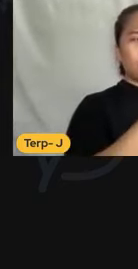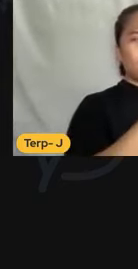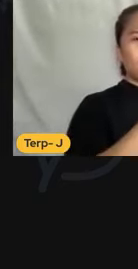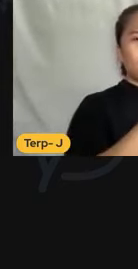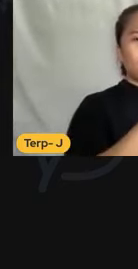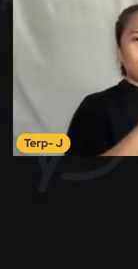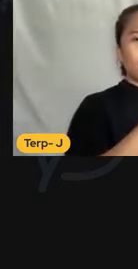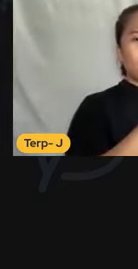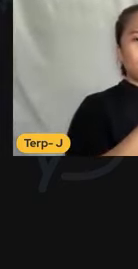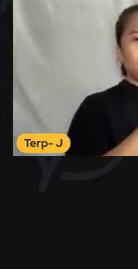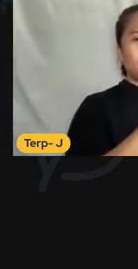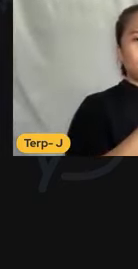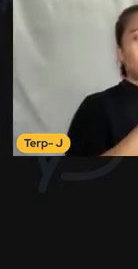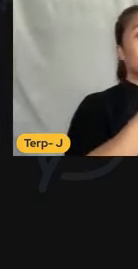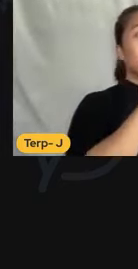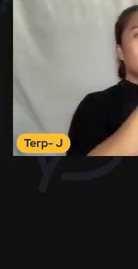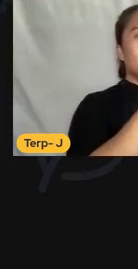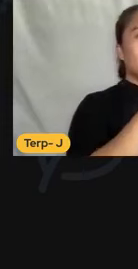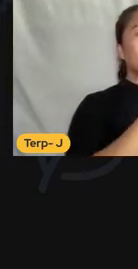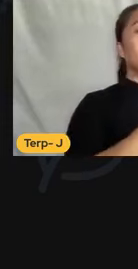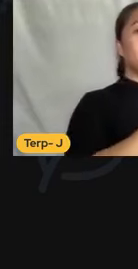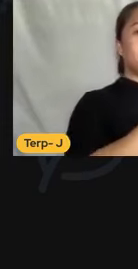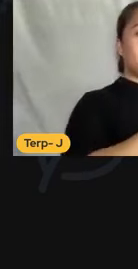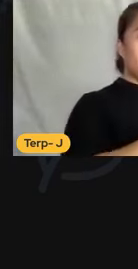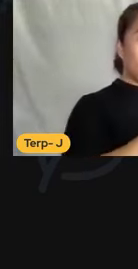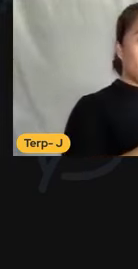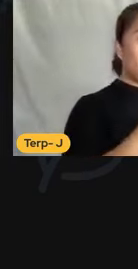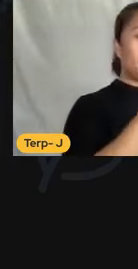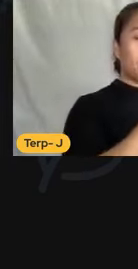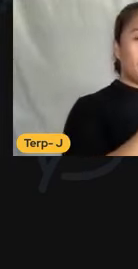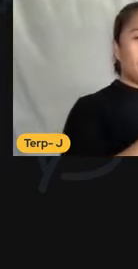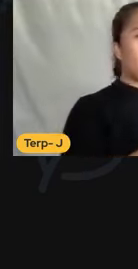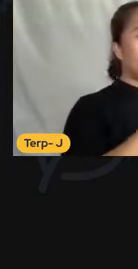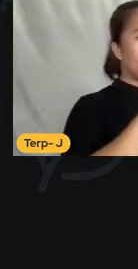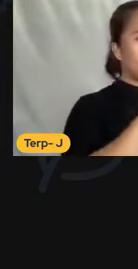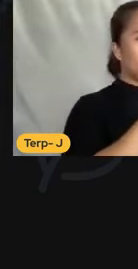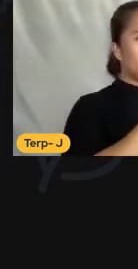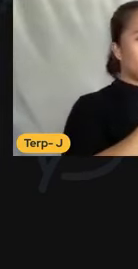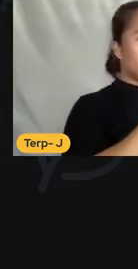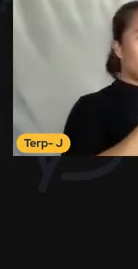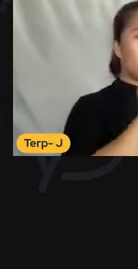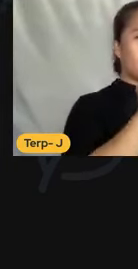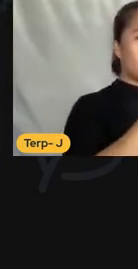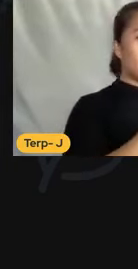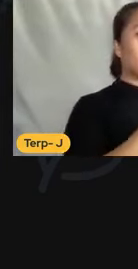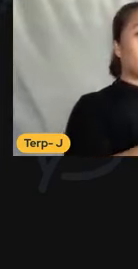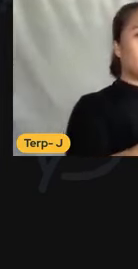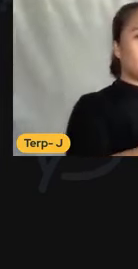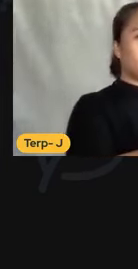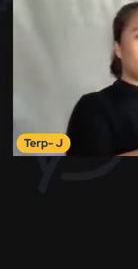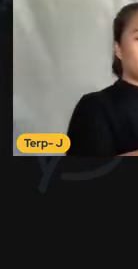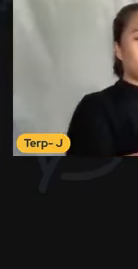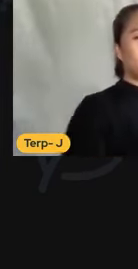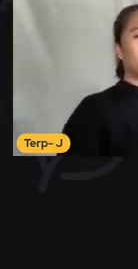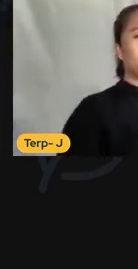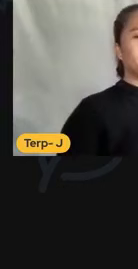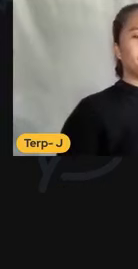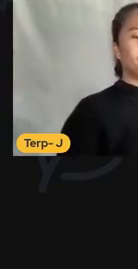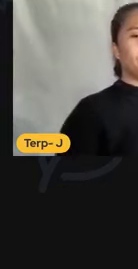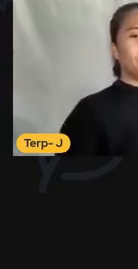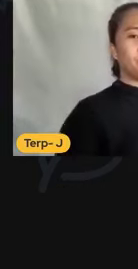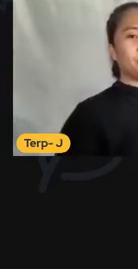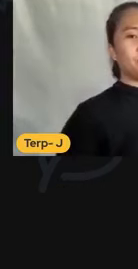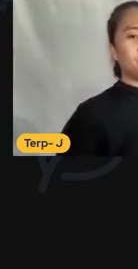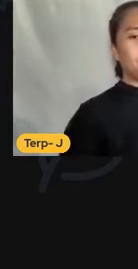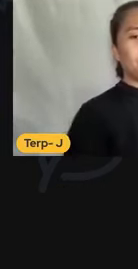full potential. Yeah, that's true. I totally agree with you. Yeah, nga, parang the last from the last